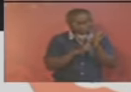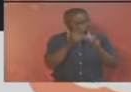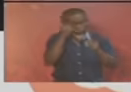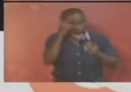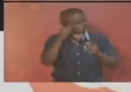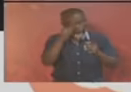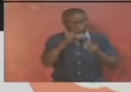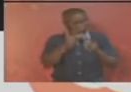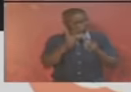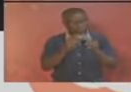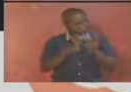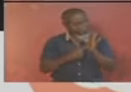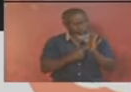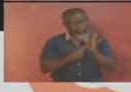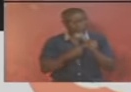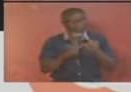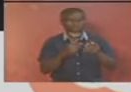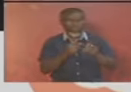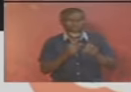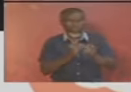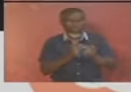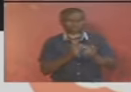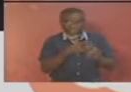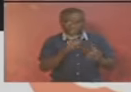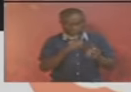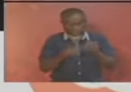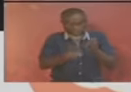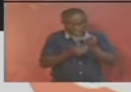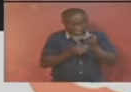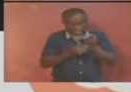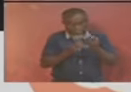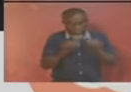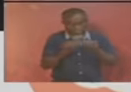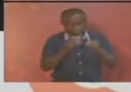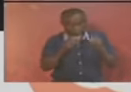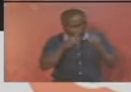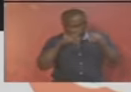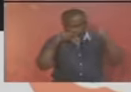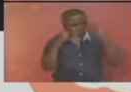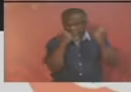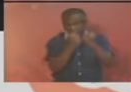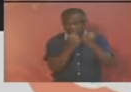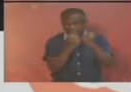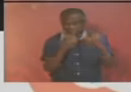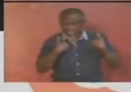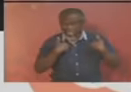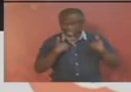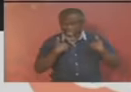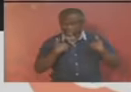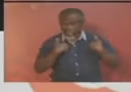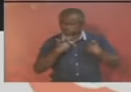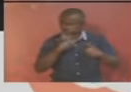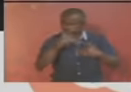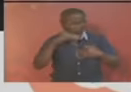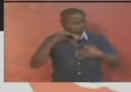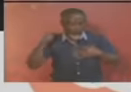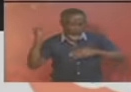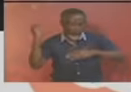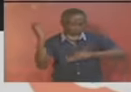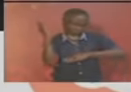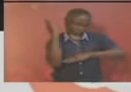our incident management team so that we can provide around-the-clock support for our member states in terms